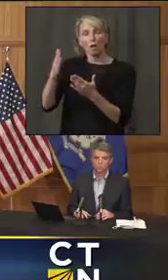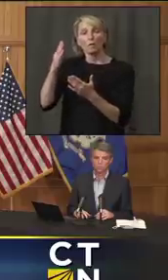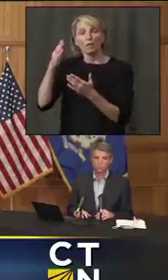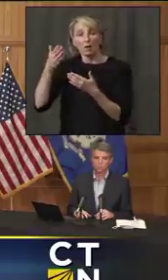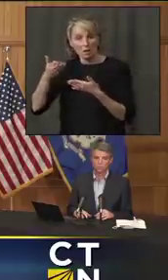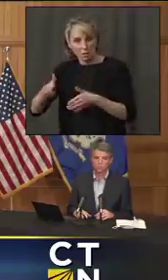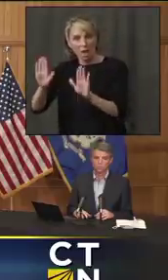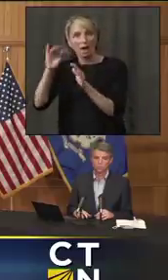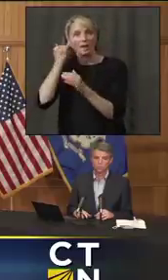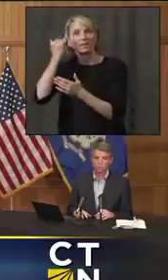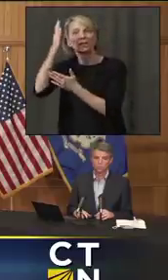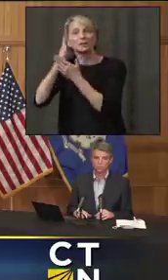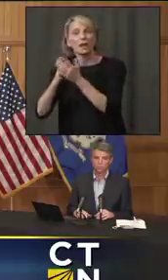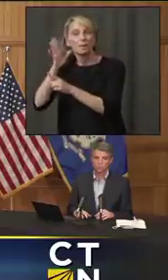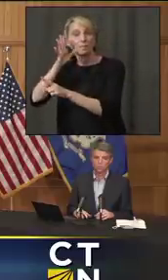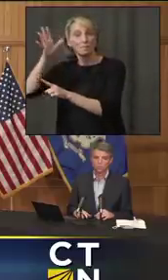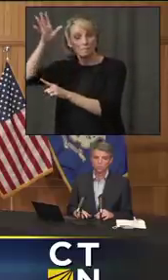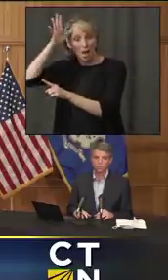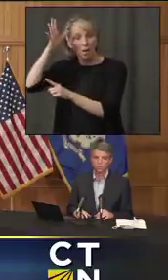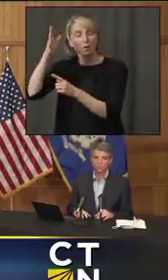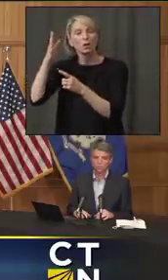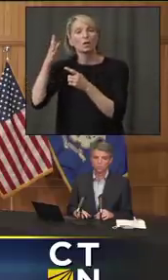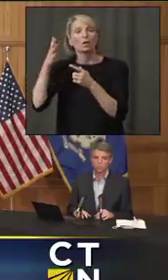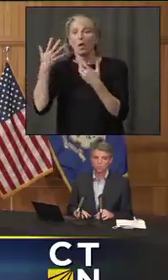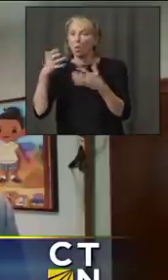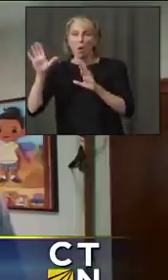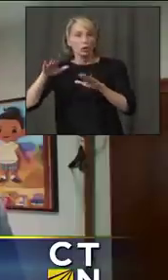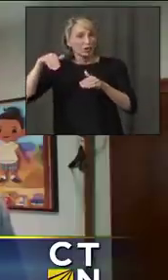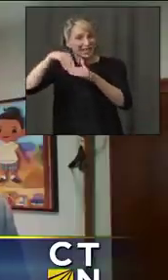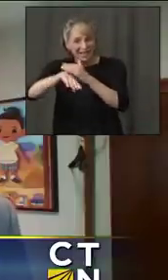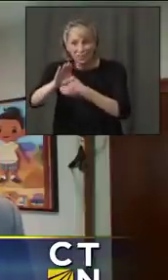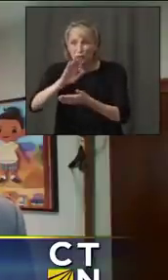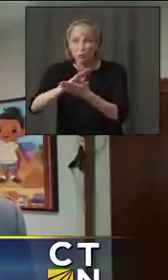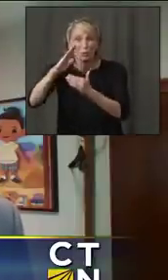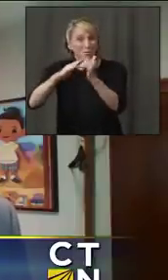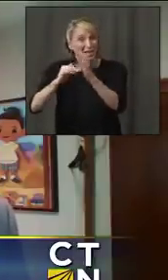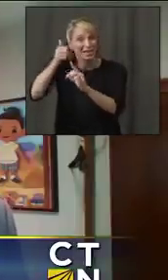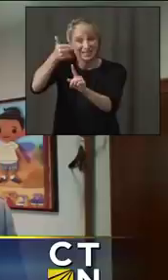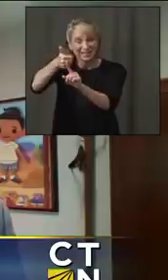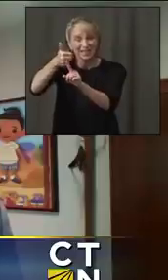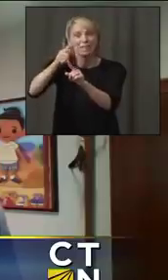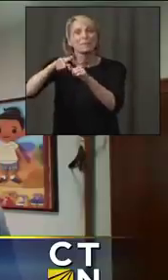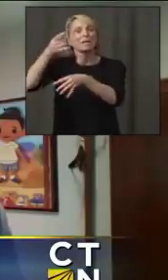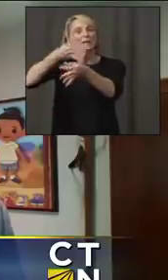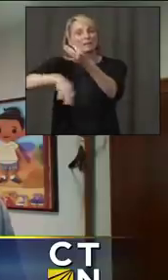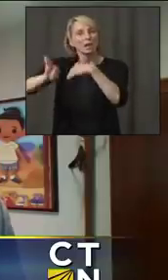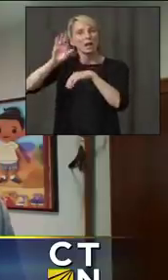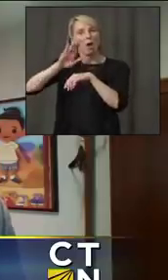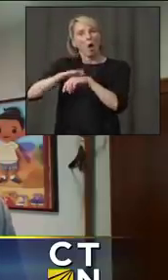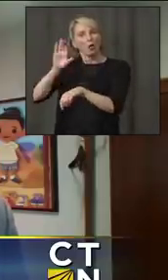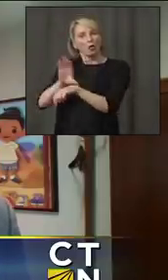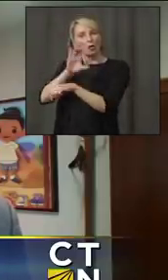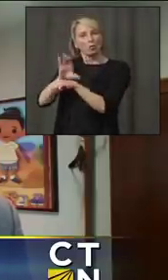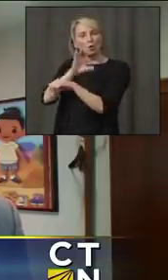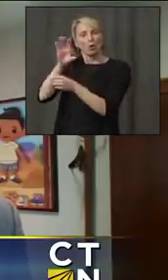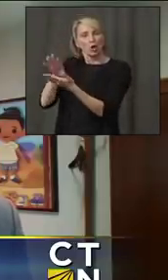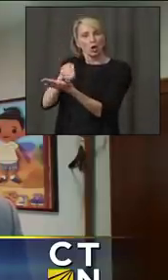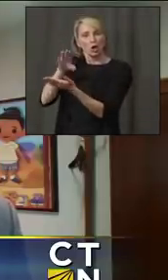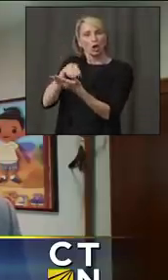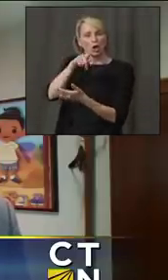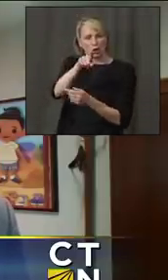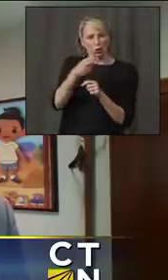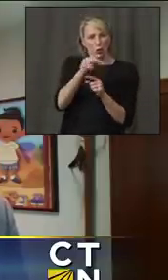children from a school building but still want an education. Sure. So temporary means